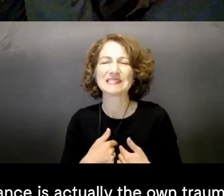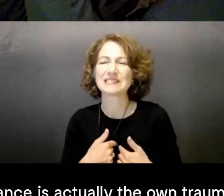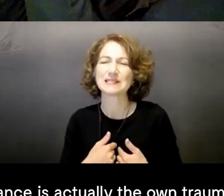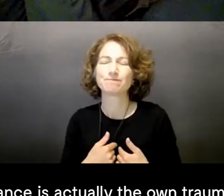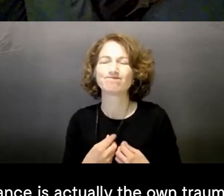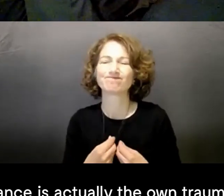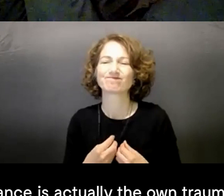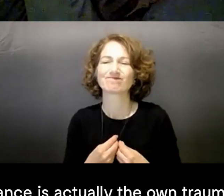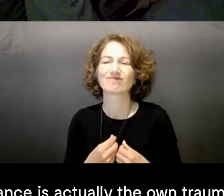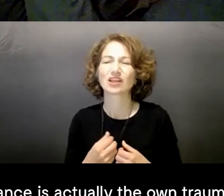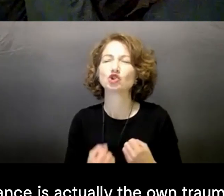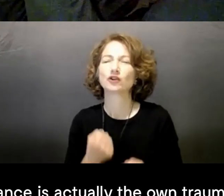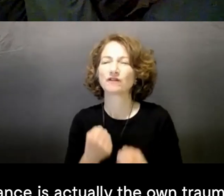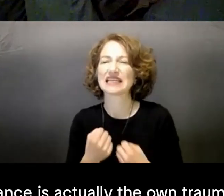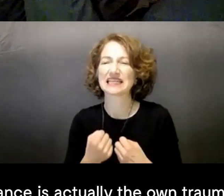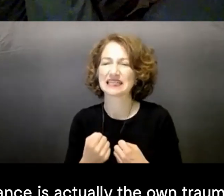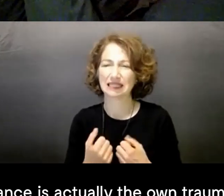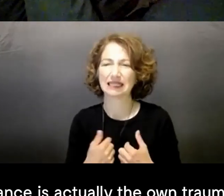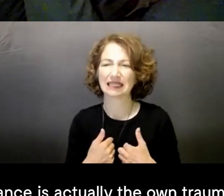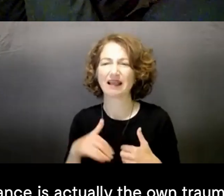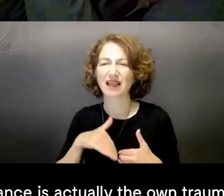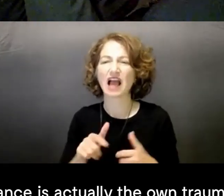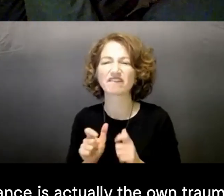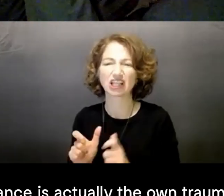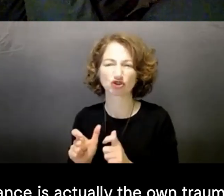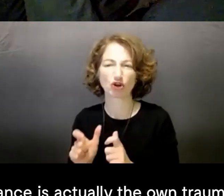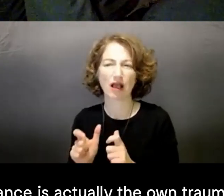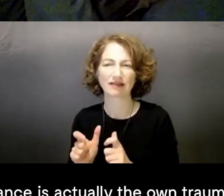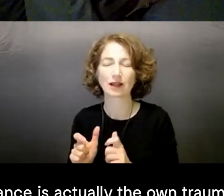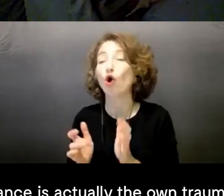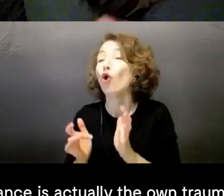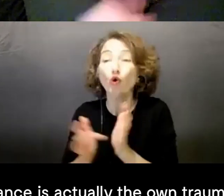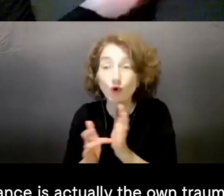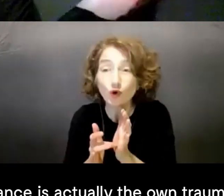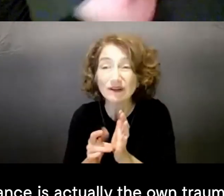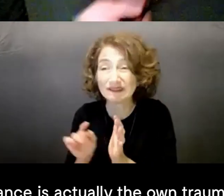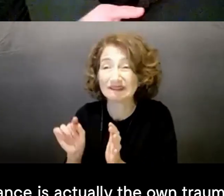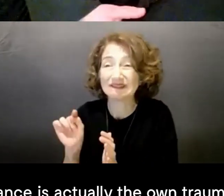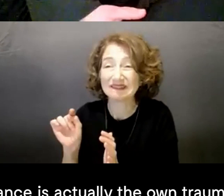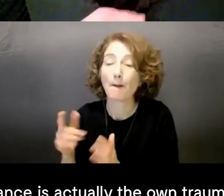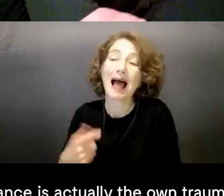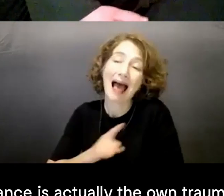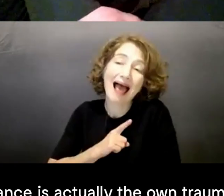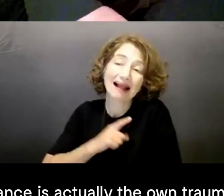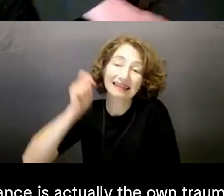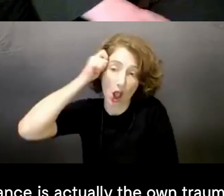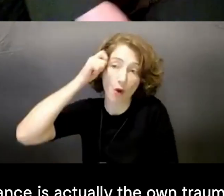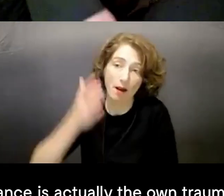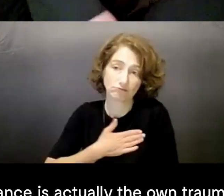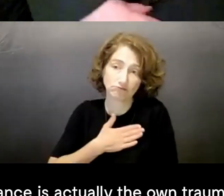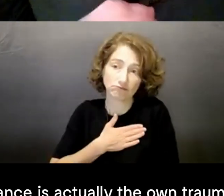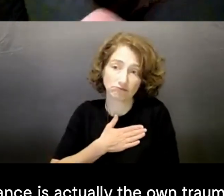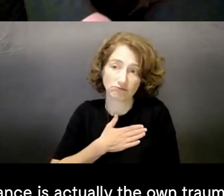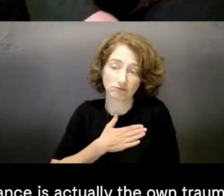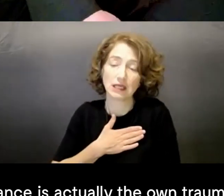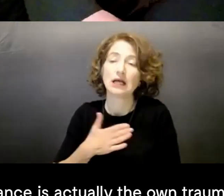also part of my resistance, is actually the own trauma that I